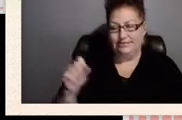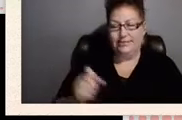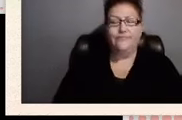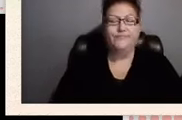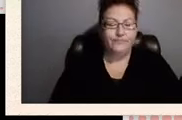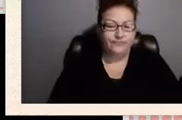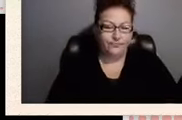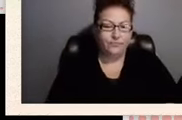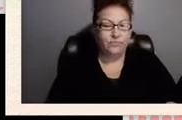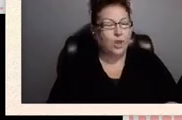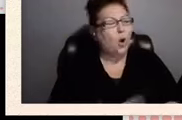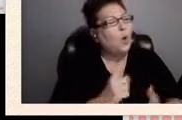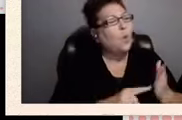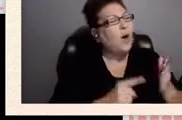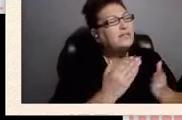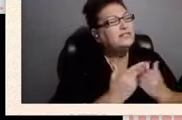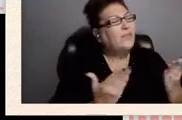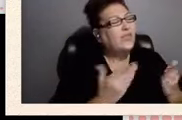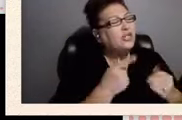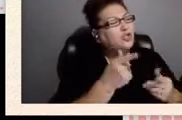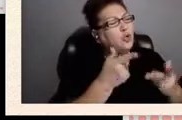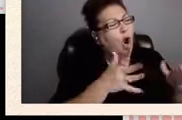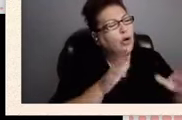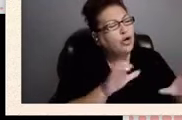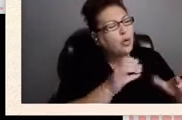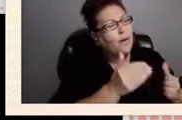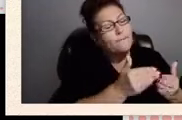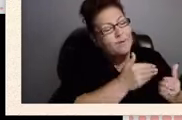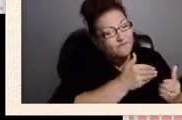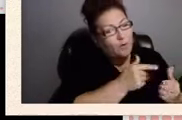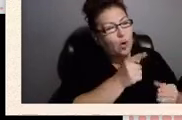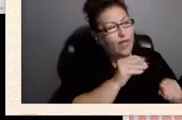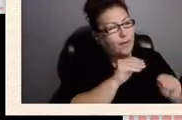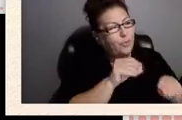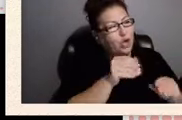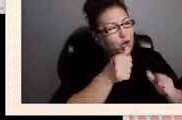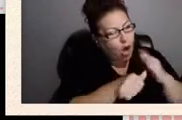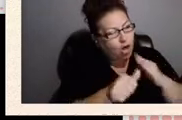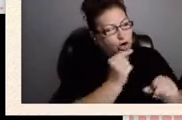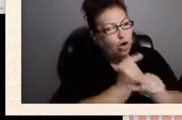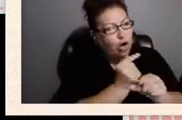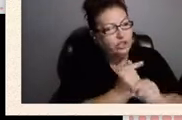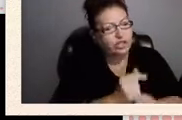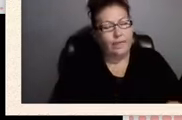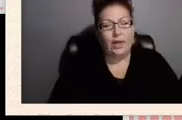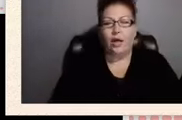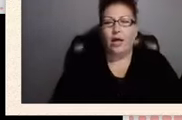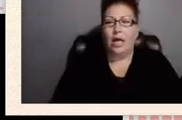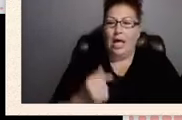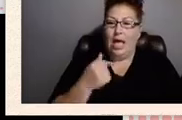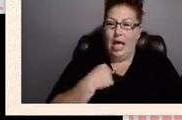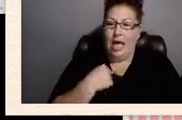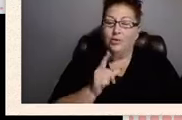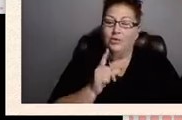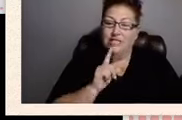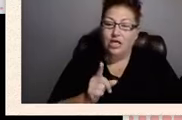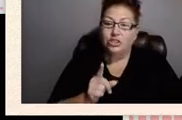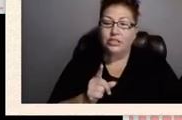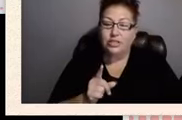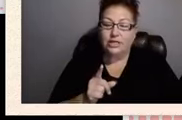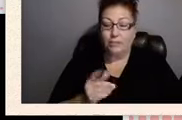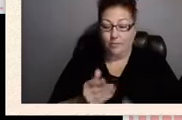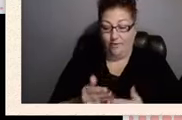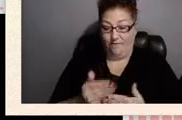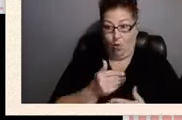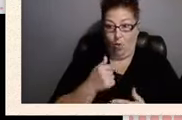What are some of the things that you were already doing before they put you under guardianship? I was actually, before they put me in